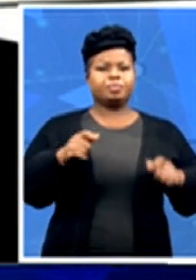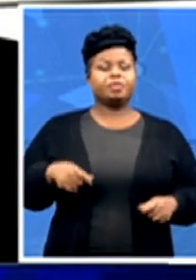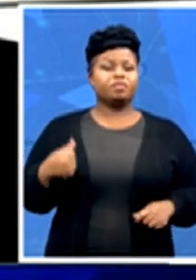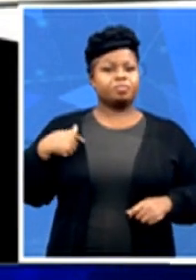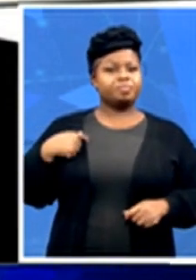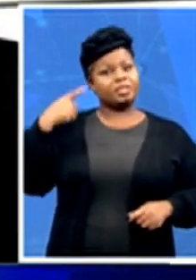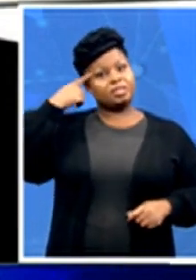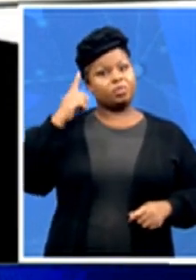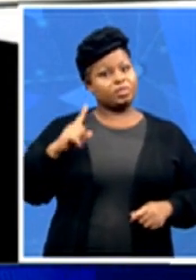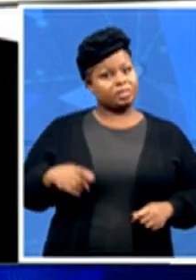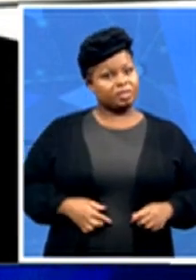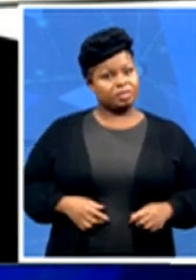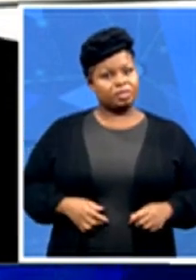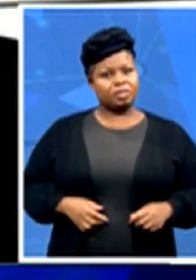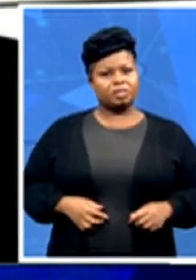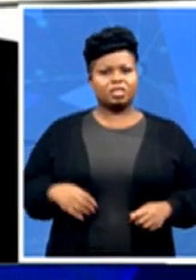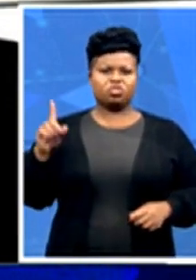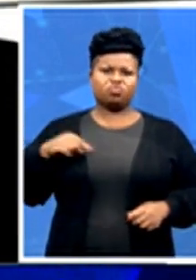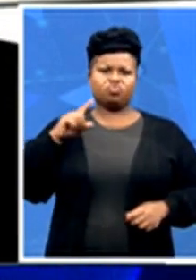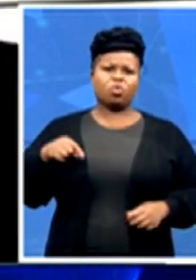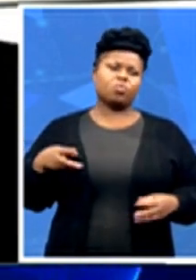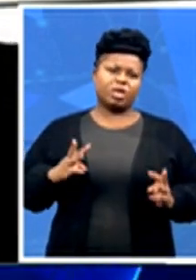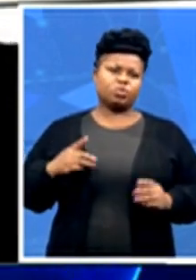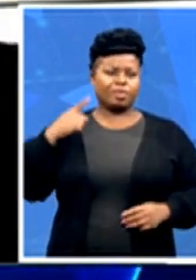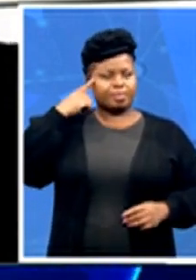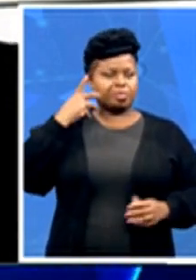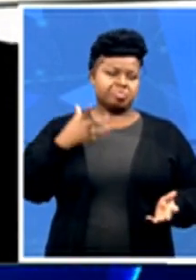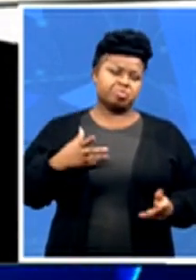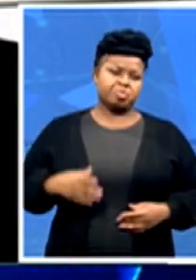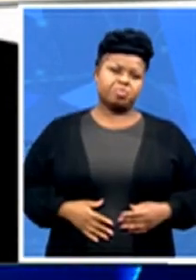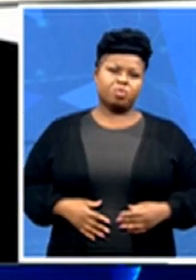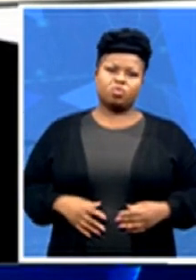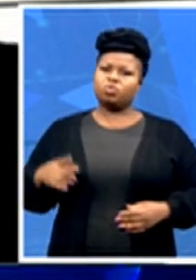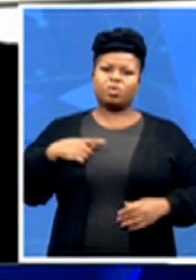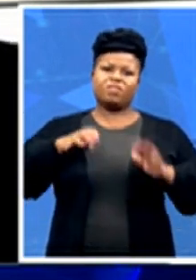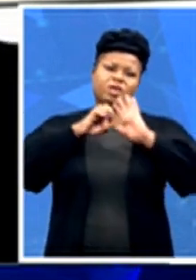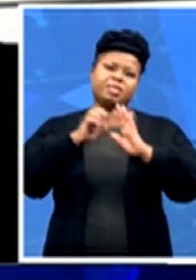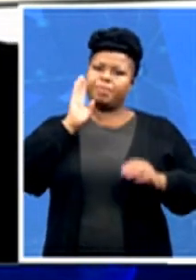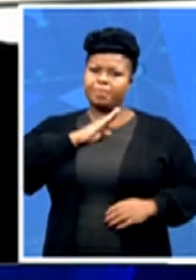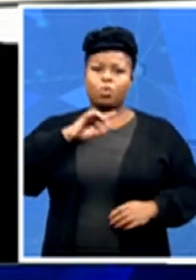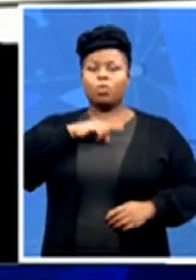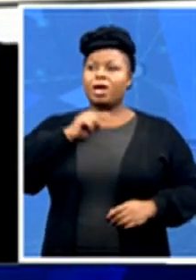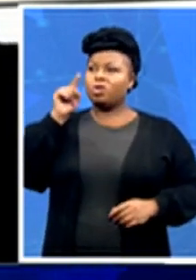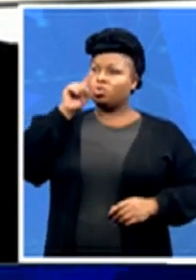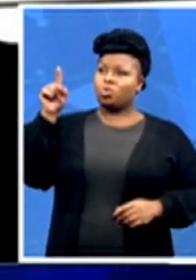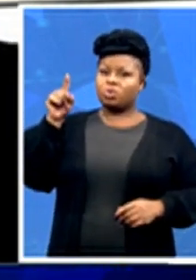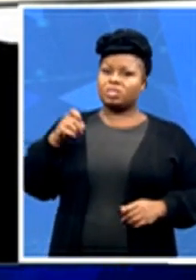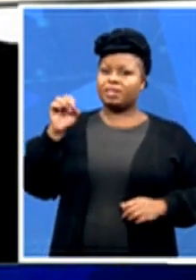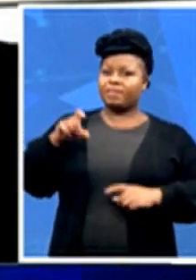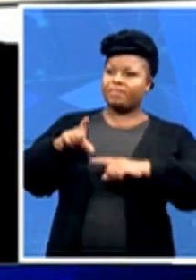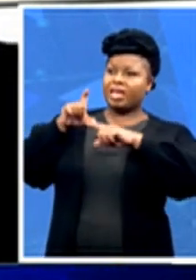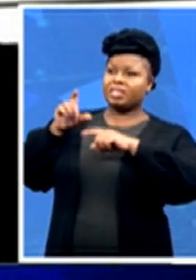incorrect thinking, and in fact is unethical, because those vaccine doses would be much better